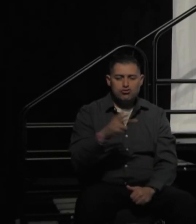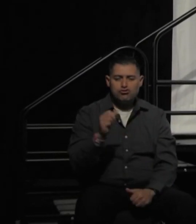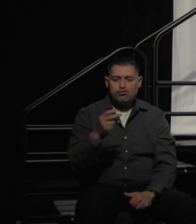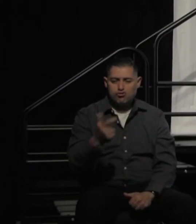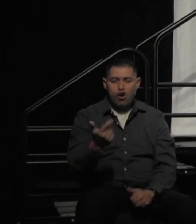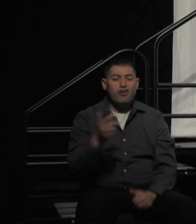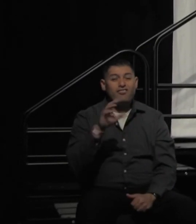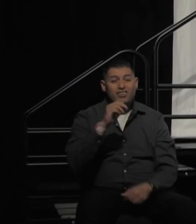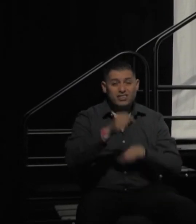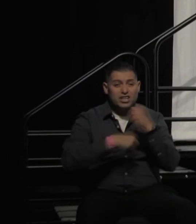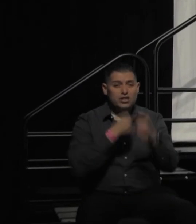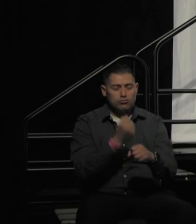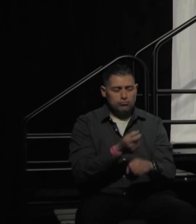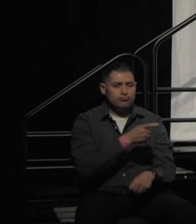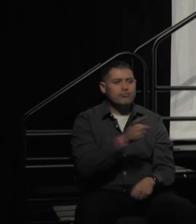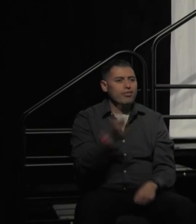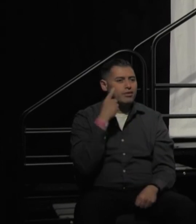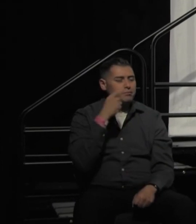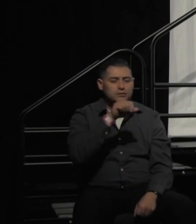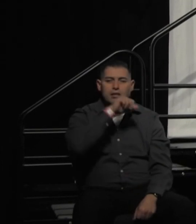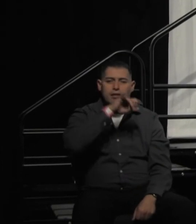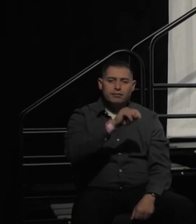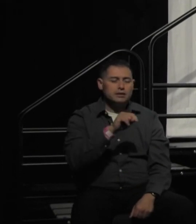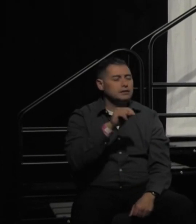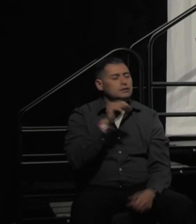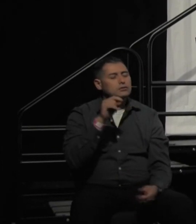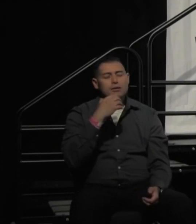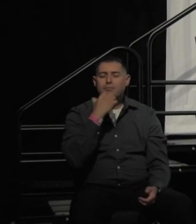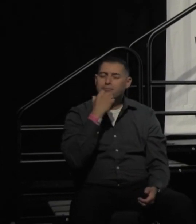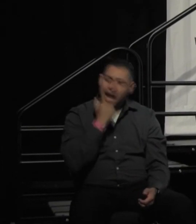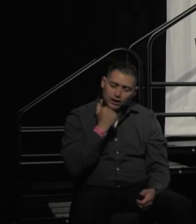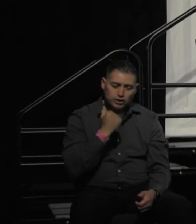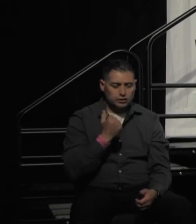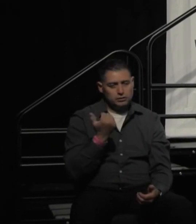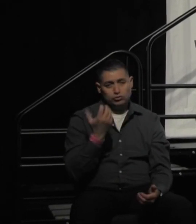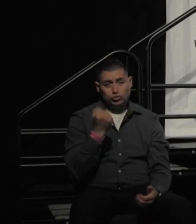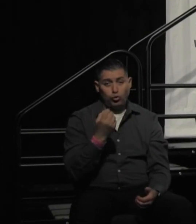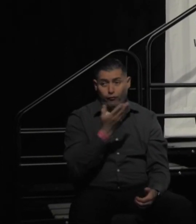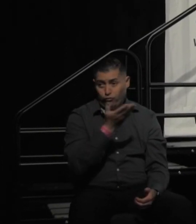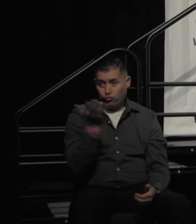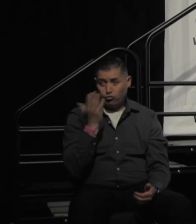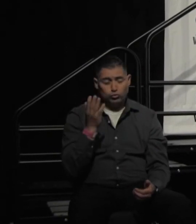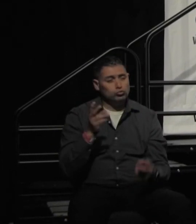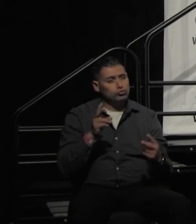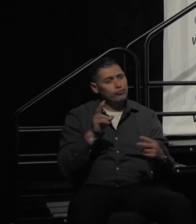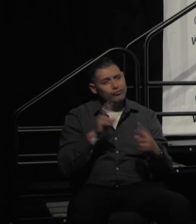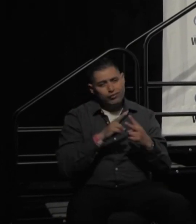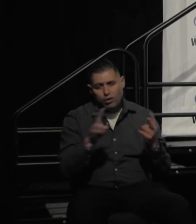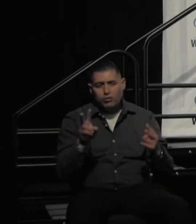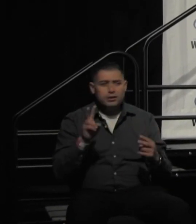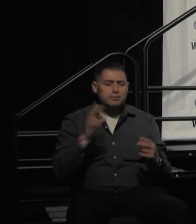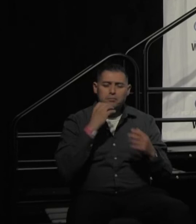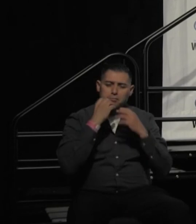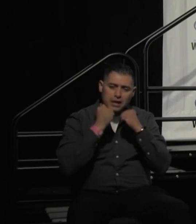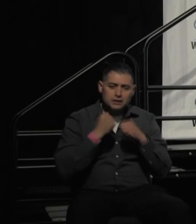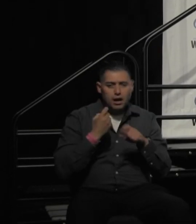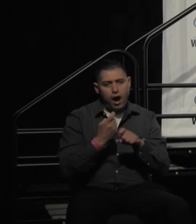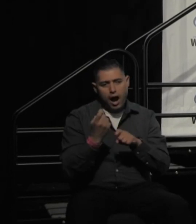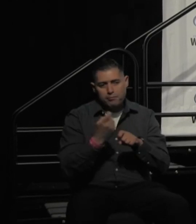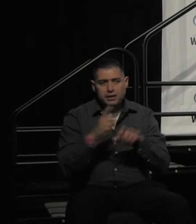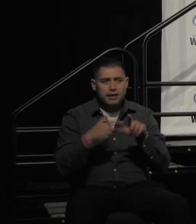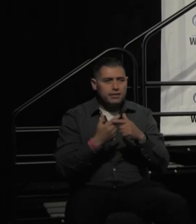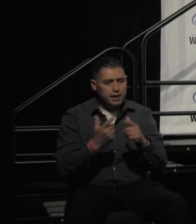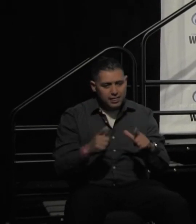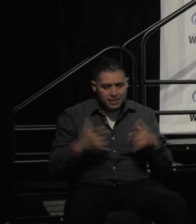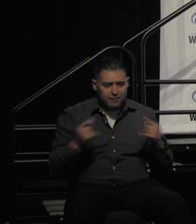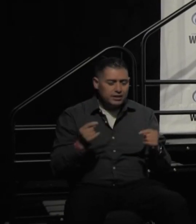is that they do things because they love it and they're so passionate about it. So if you're super passionate about comedy, then just live